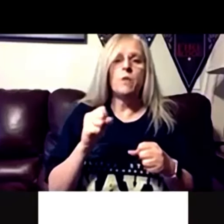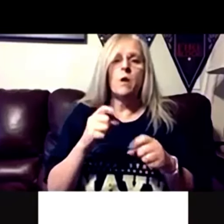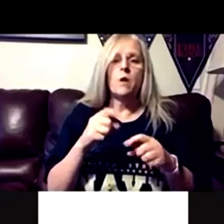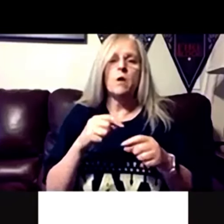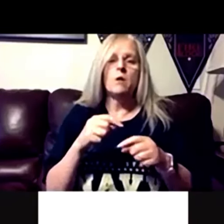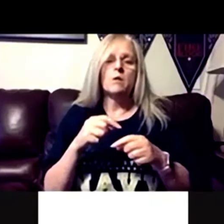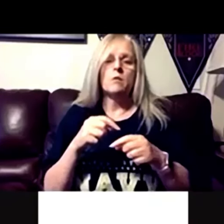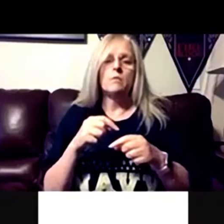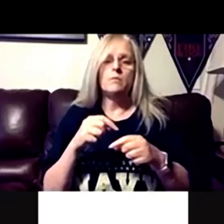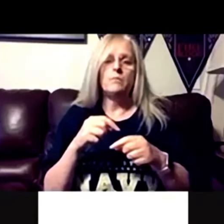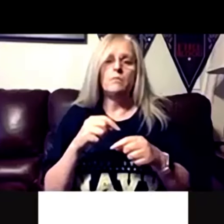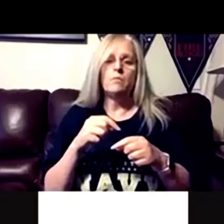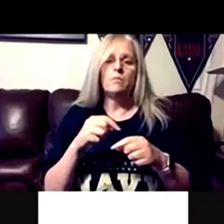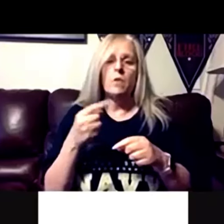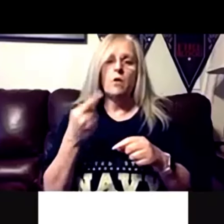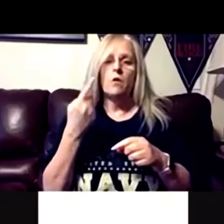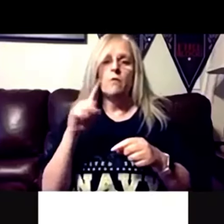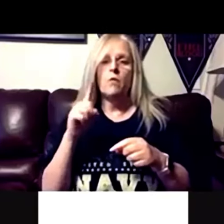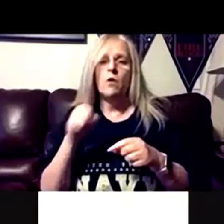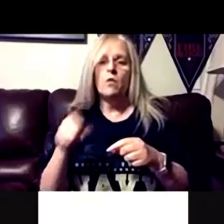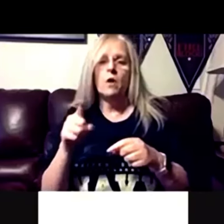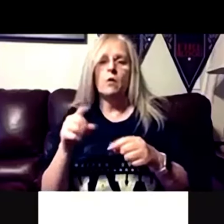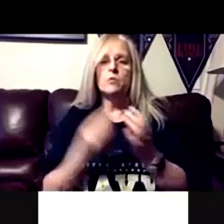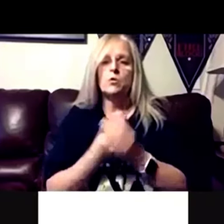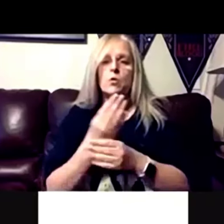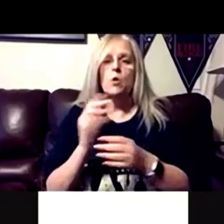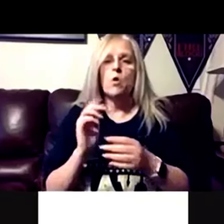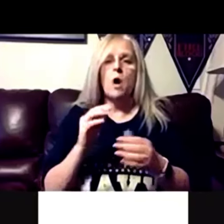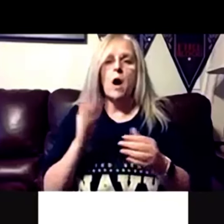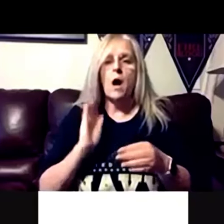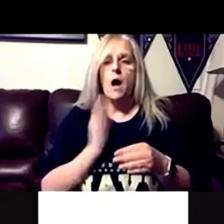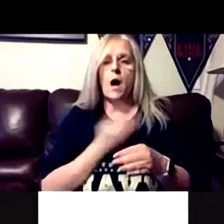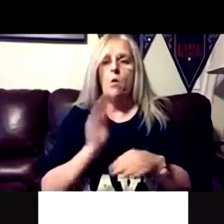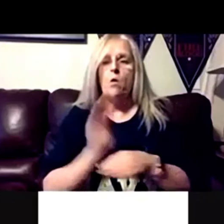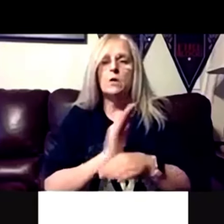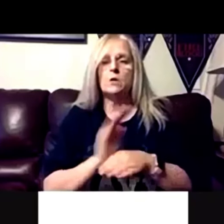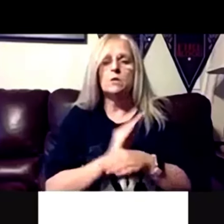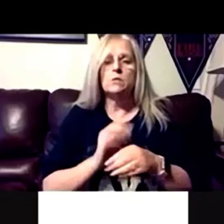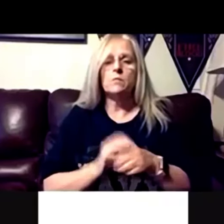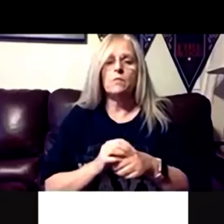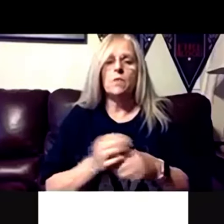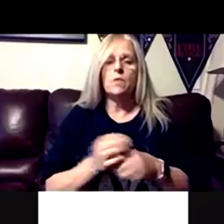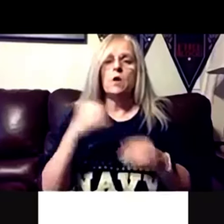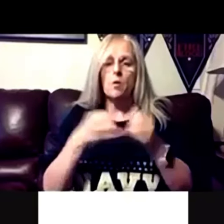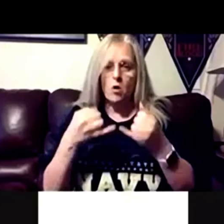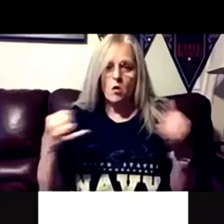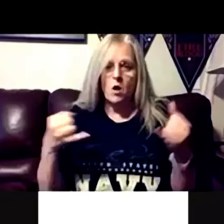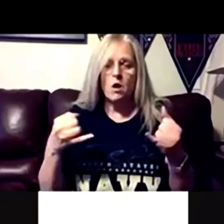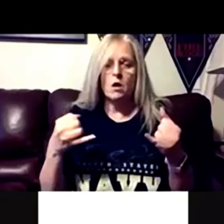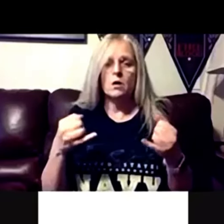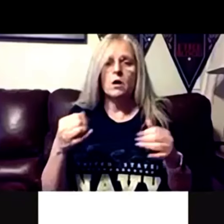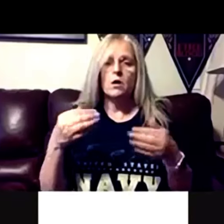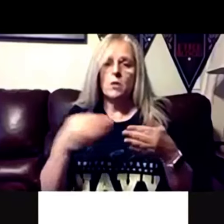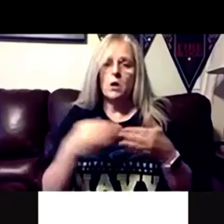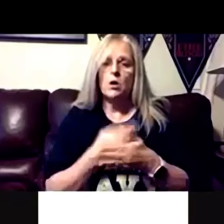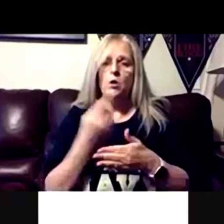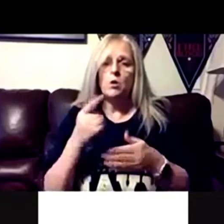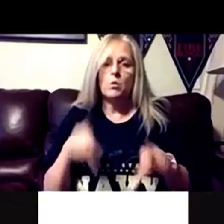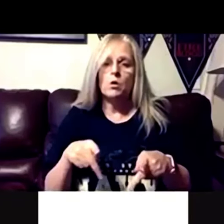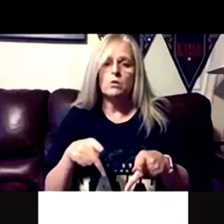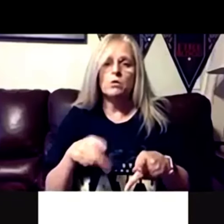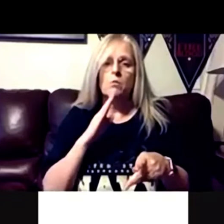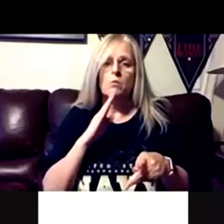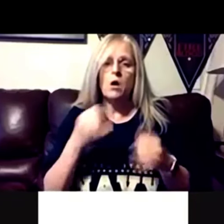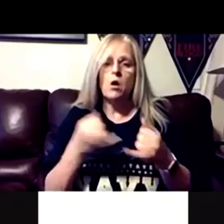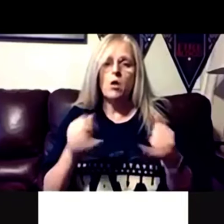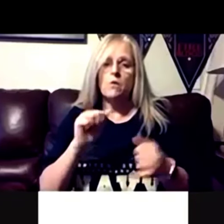ONPASSIVE for them to grow our business. So again, you can come online and be a newbie or be online for 10